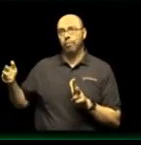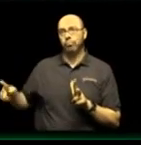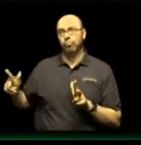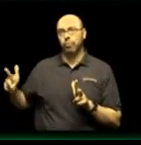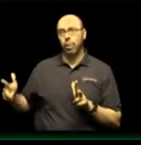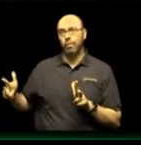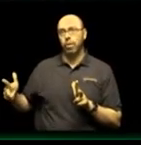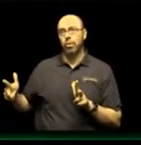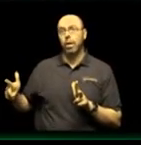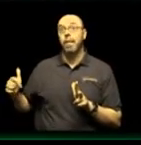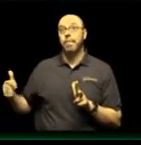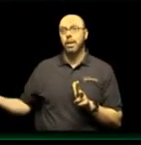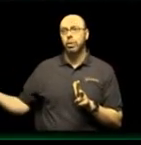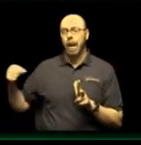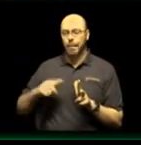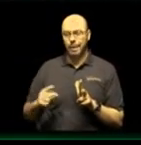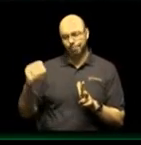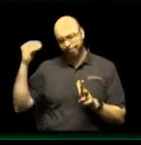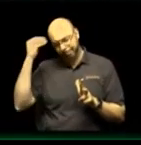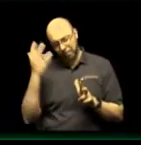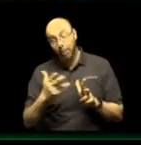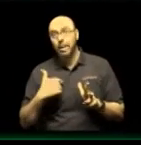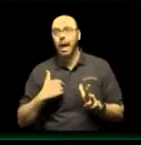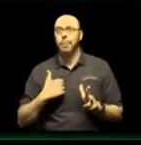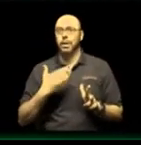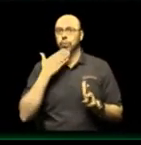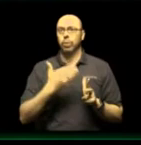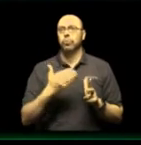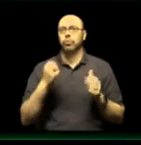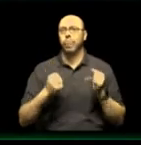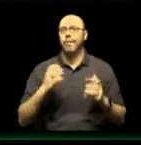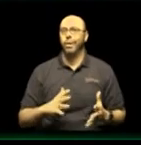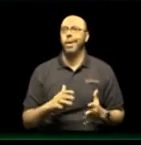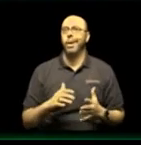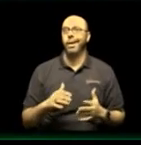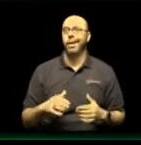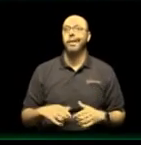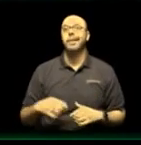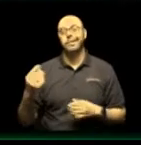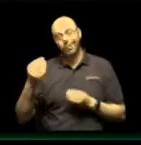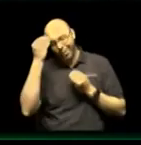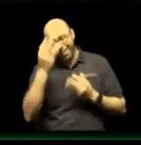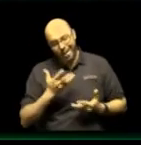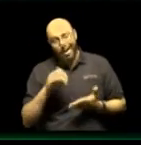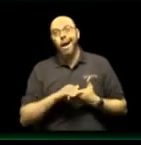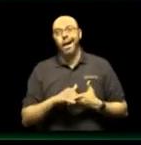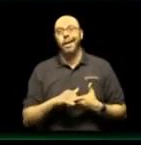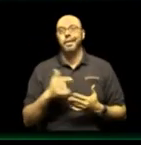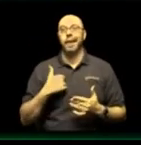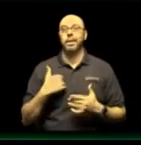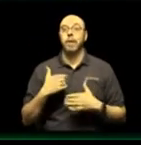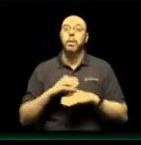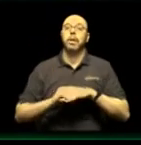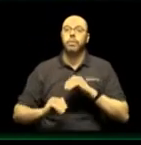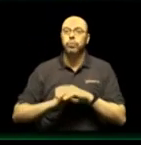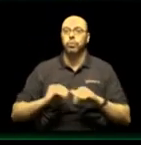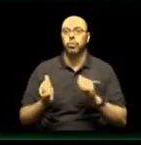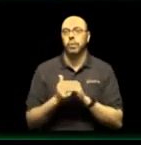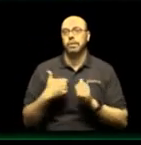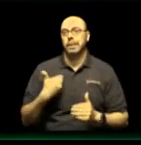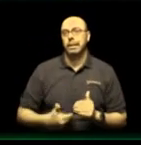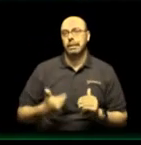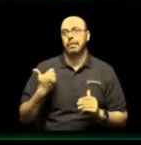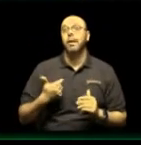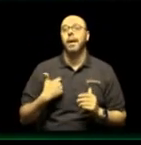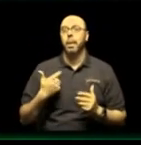the trailer, they came, they said I'm a good driver. Oh, They that's couldn't believe awesome. it. So they're very comfortable with me, and the track Yeah.